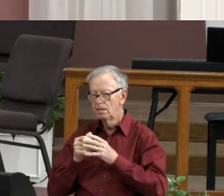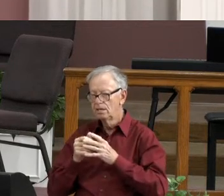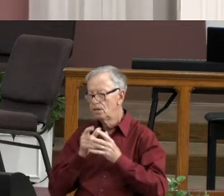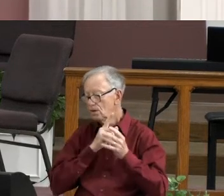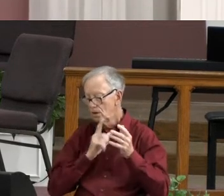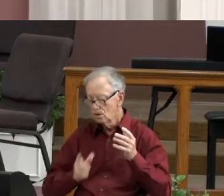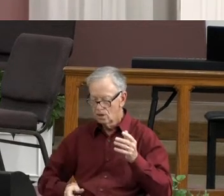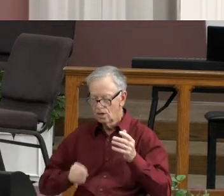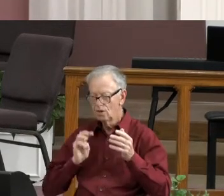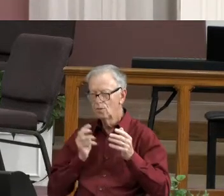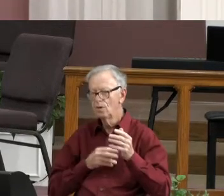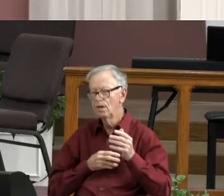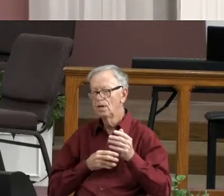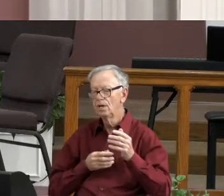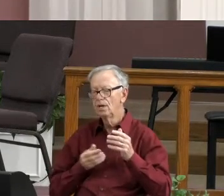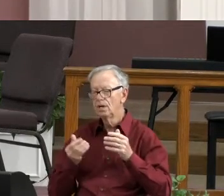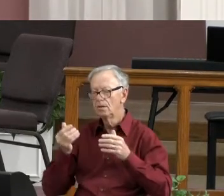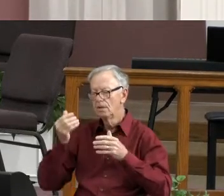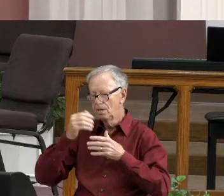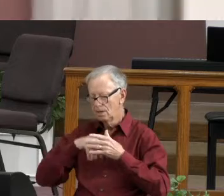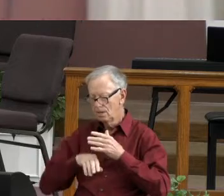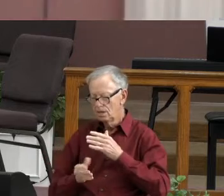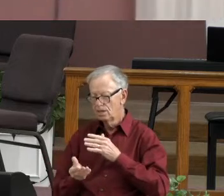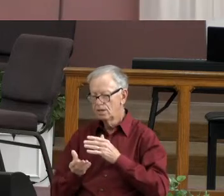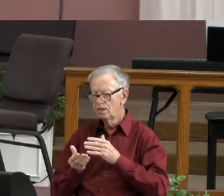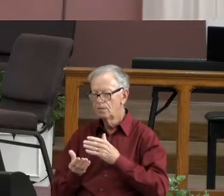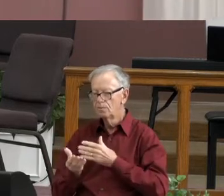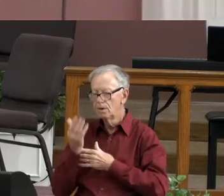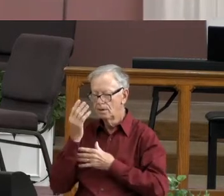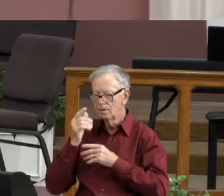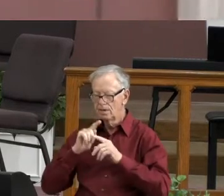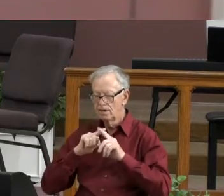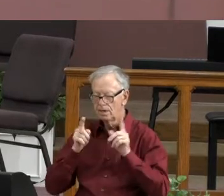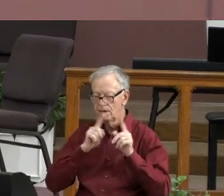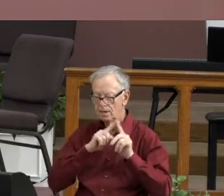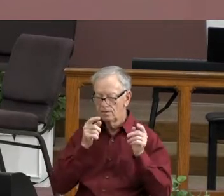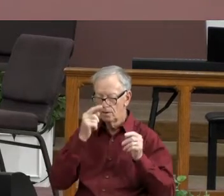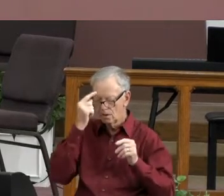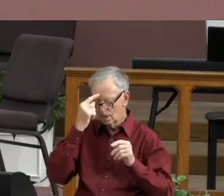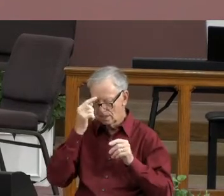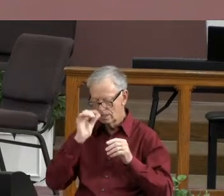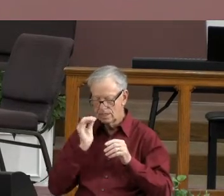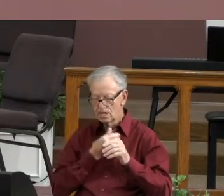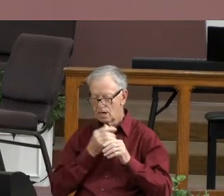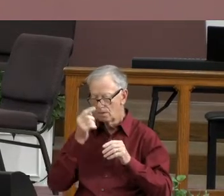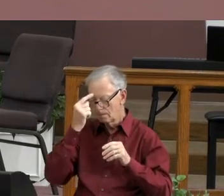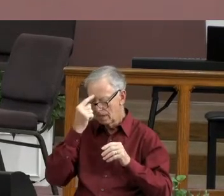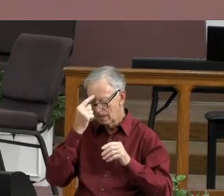Lord, we entered here this morning with a variety of thoughts in our mind.